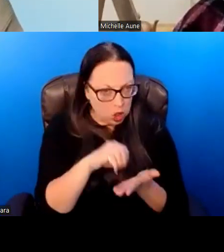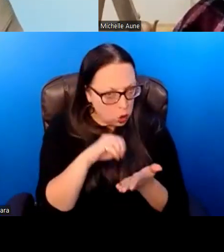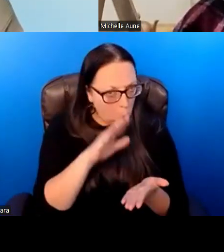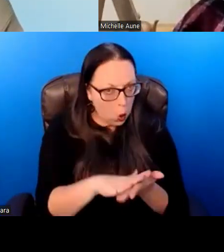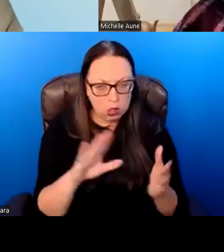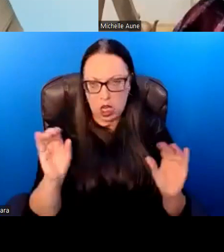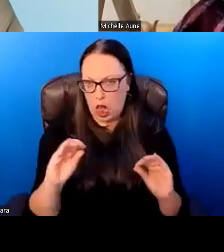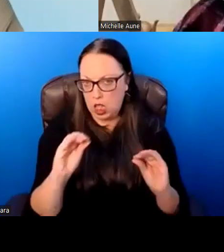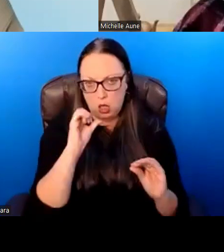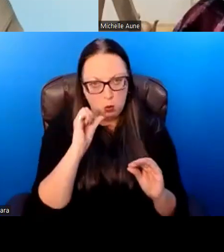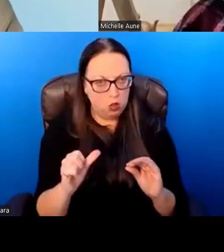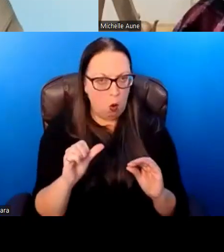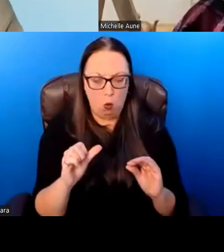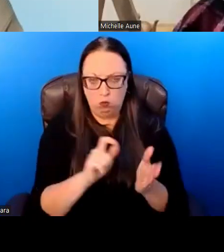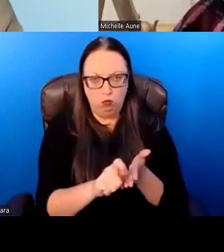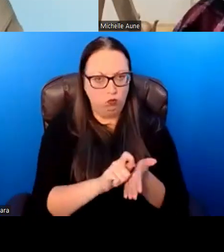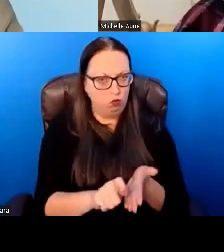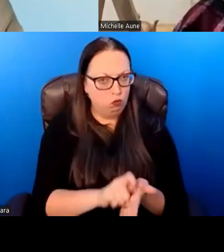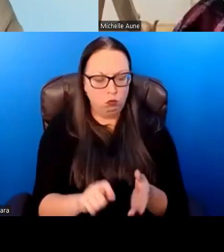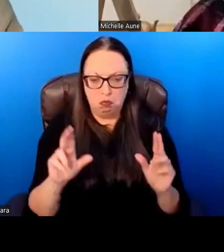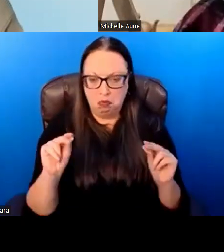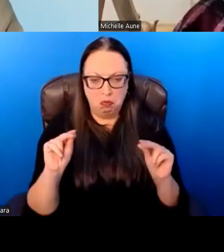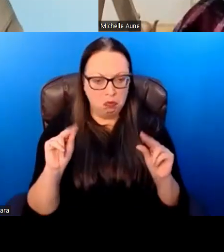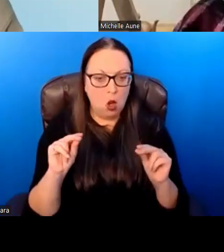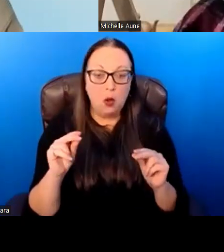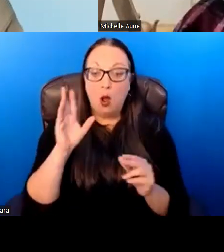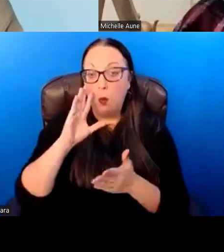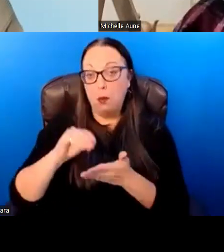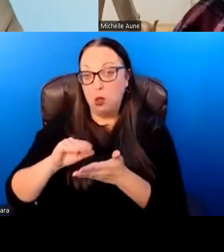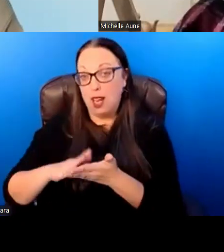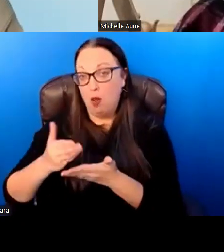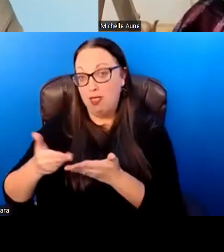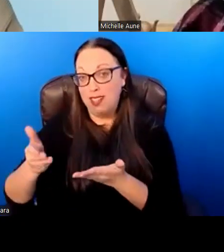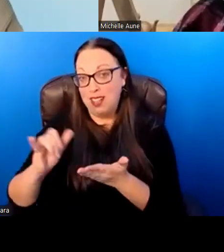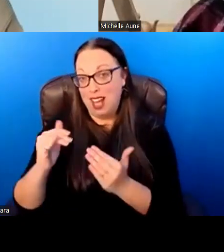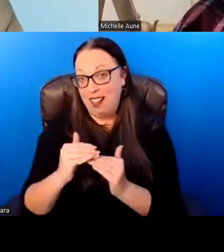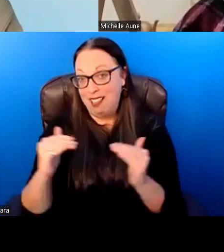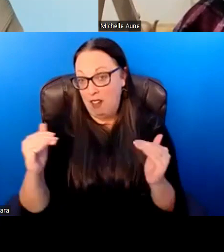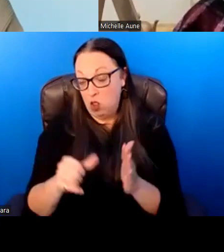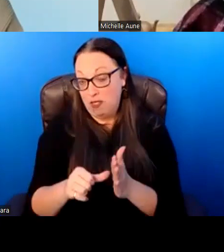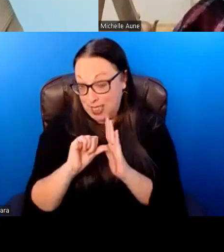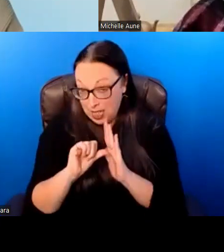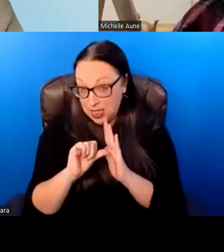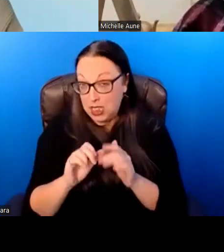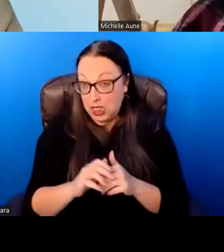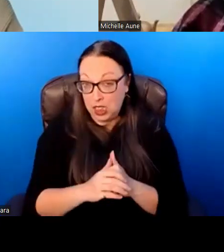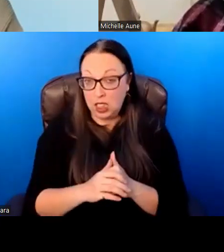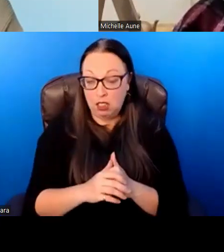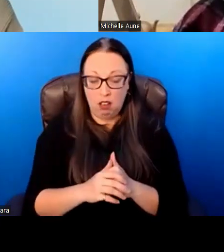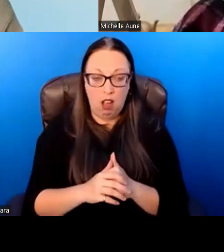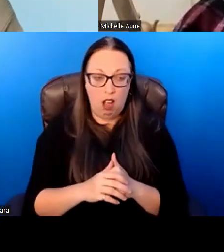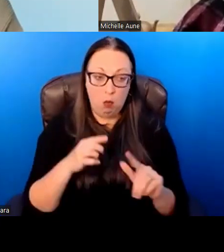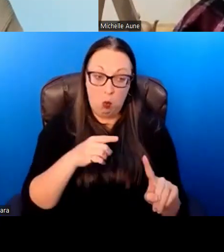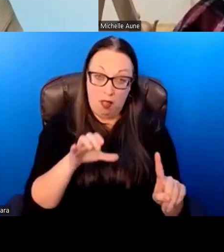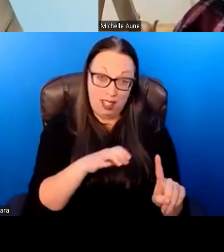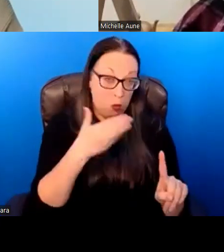things, we document some of the things that we want to know in terms of level of intensity, and were they doing better at